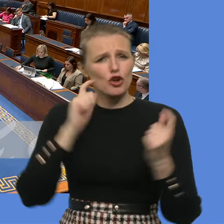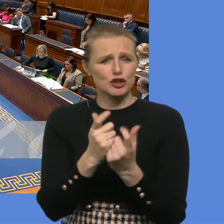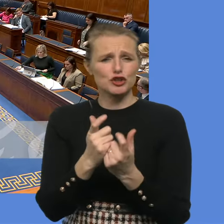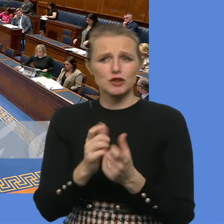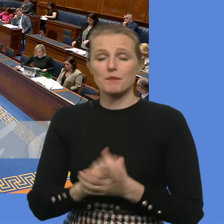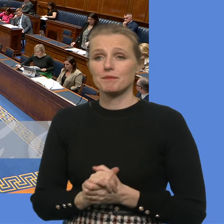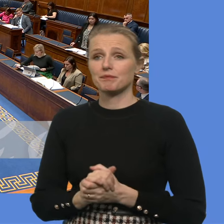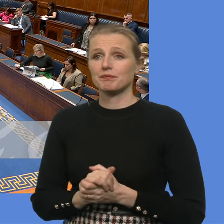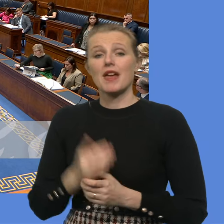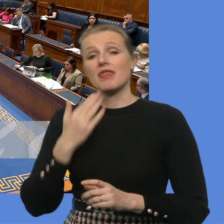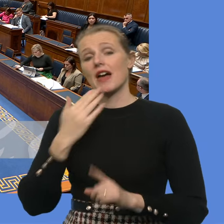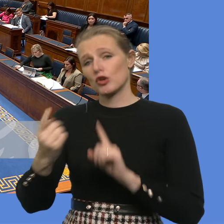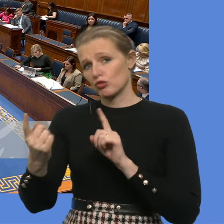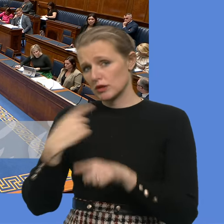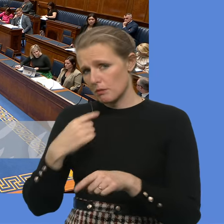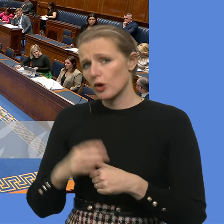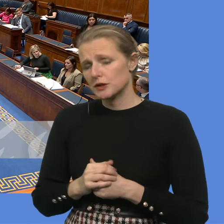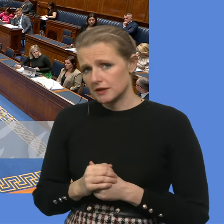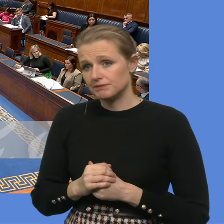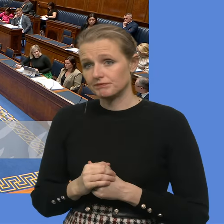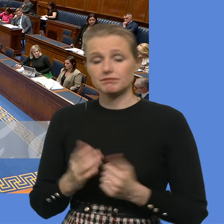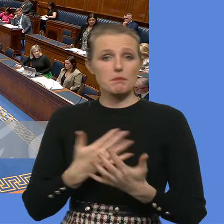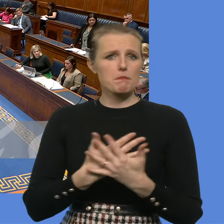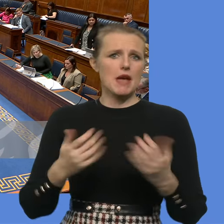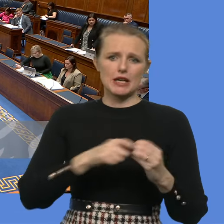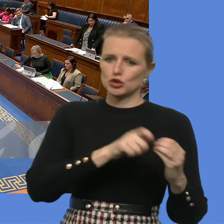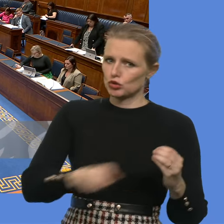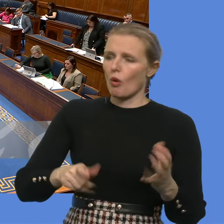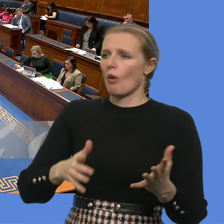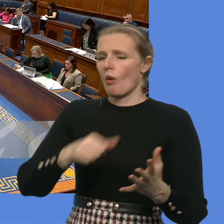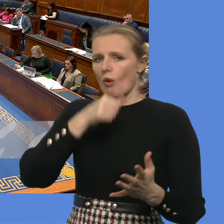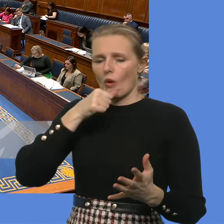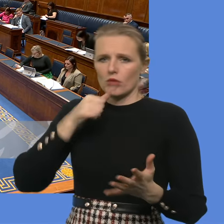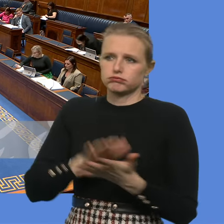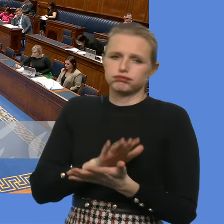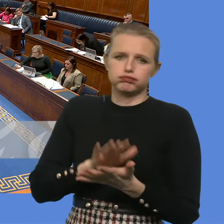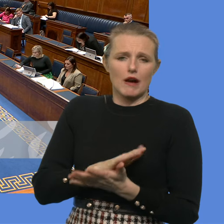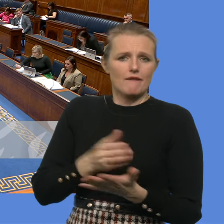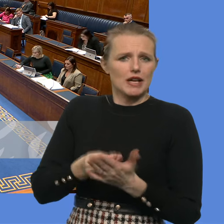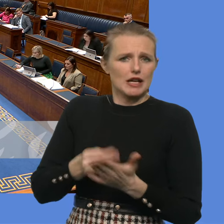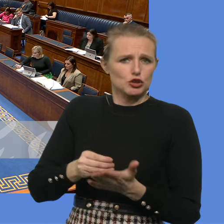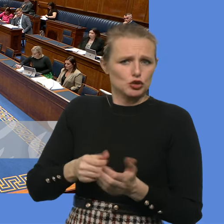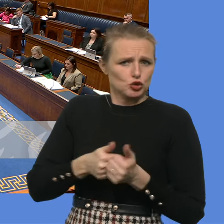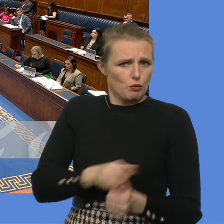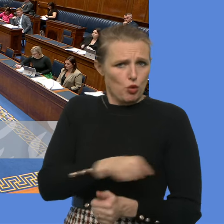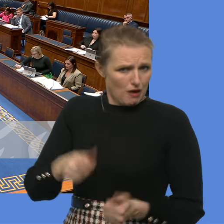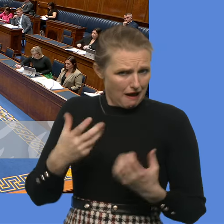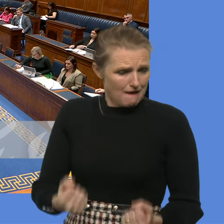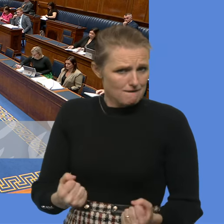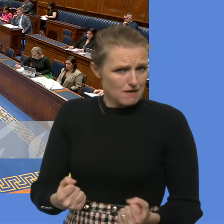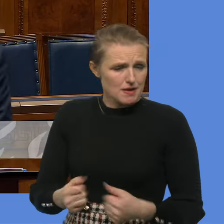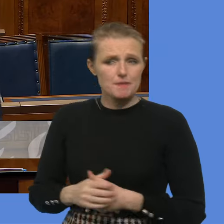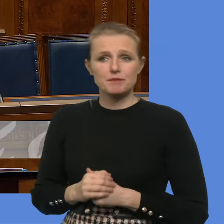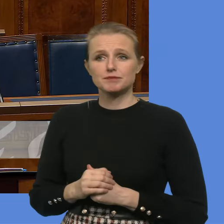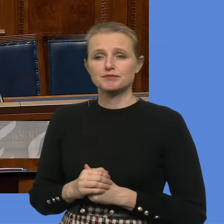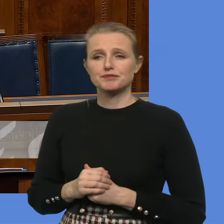Thanks for the response. How many students benefit from existing financial support measures? Sure.